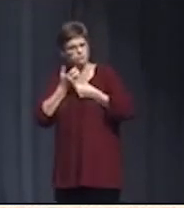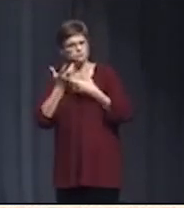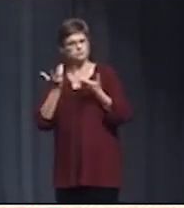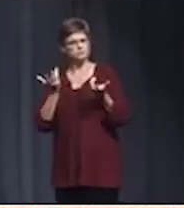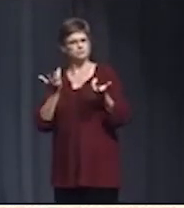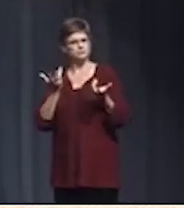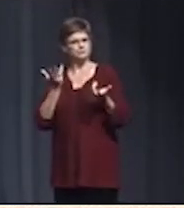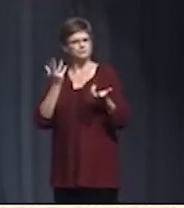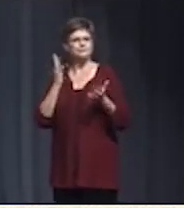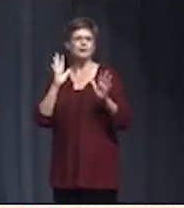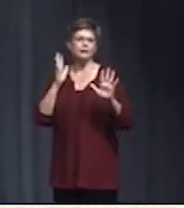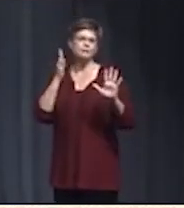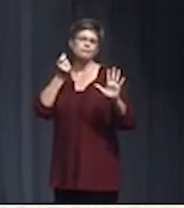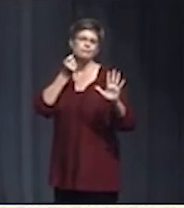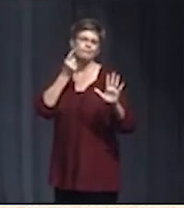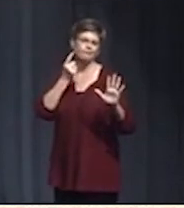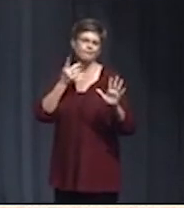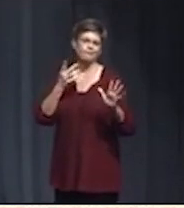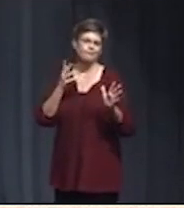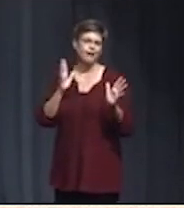Touchy-feely stuff, I know.